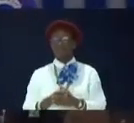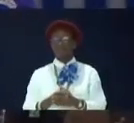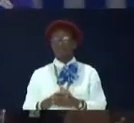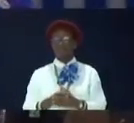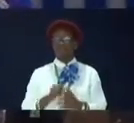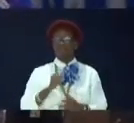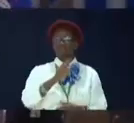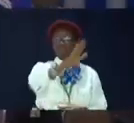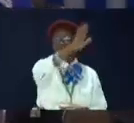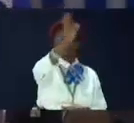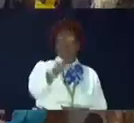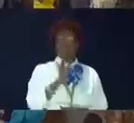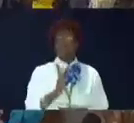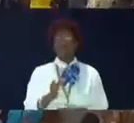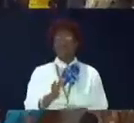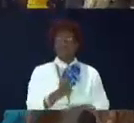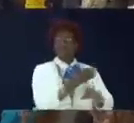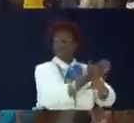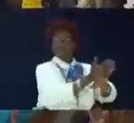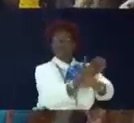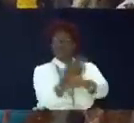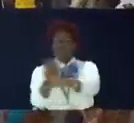Never beg for anything again.